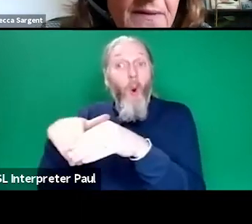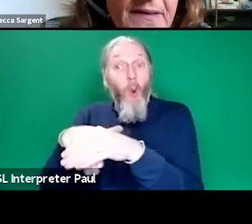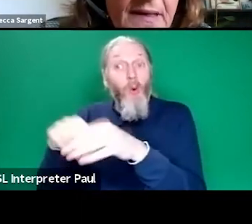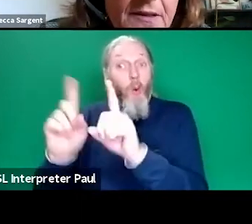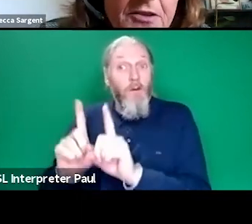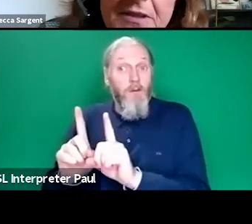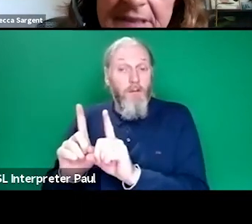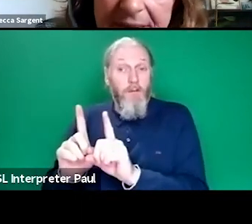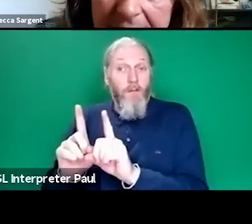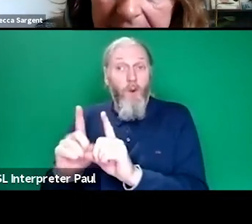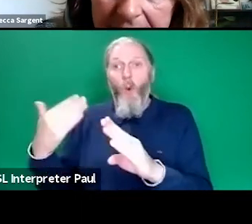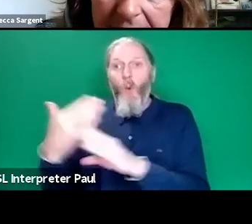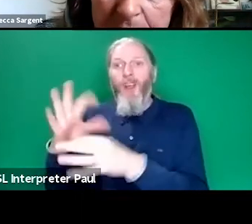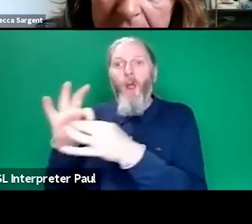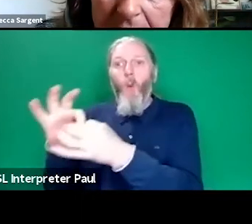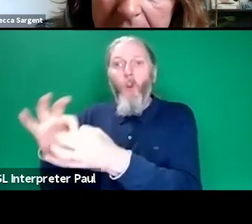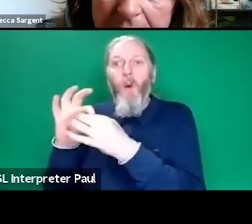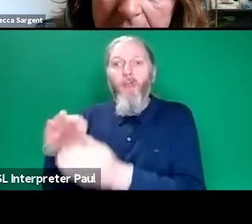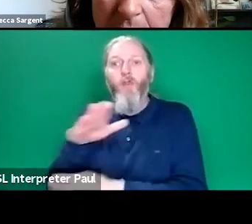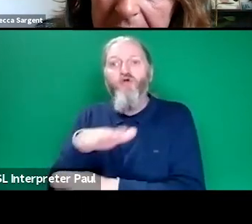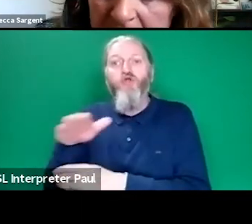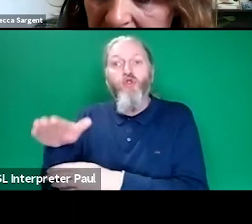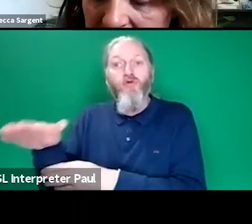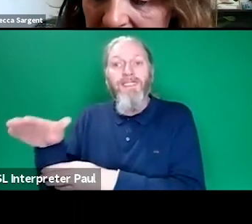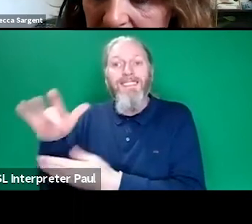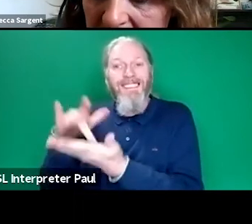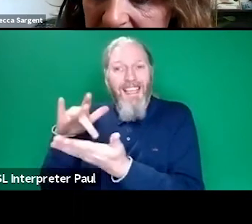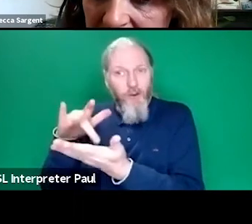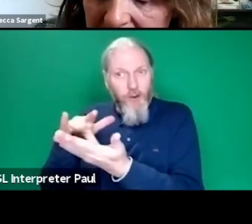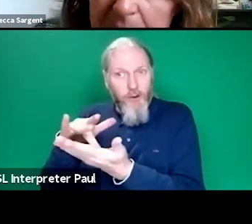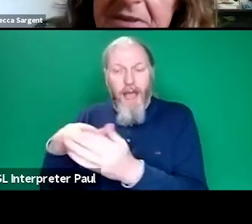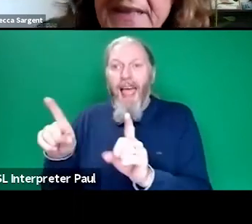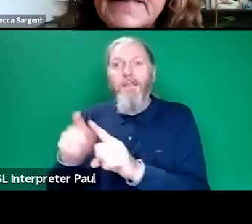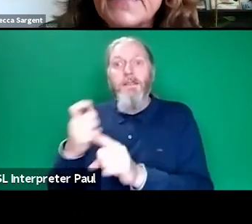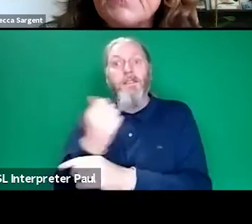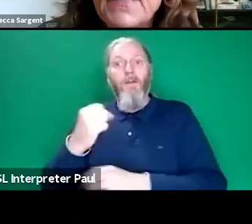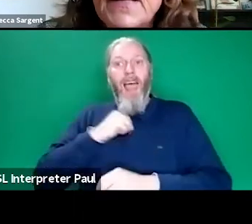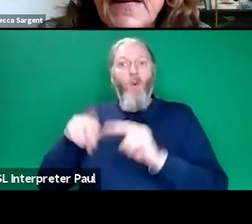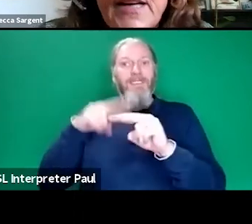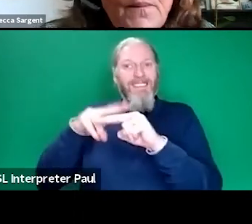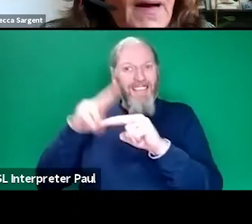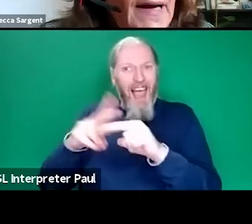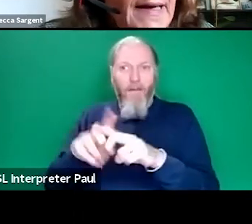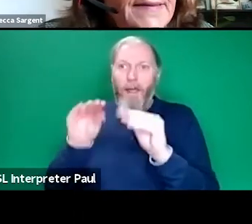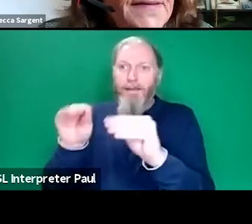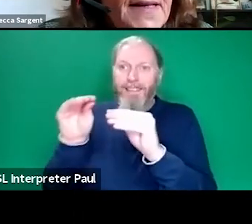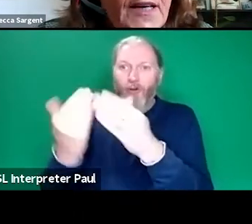working with our children's centres and some of our workers that we had in children's centres and upskilling them,